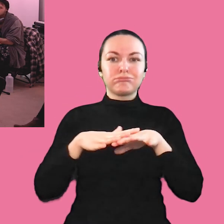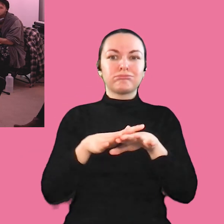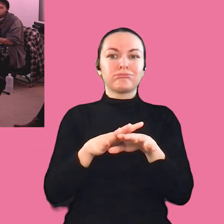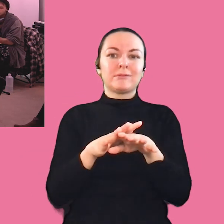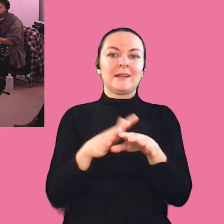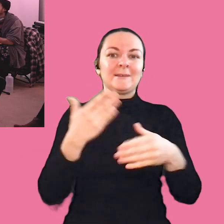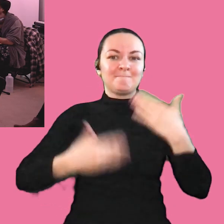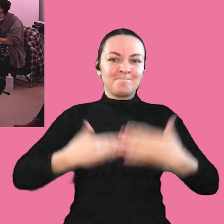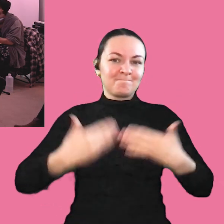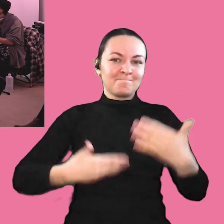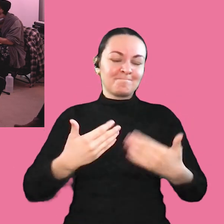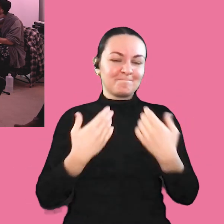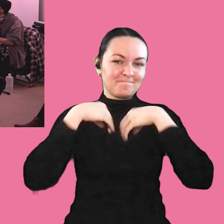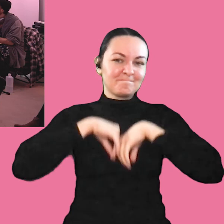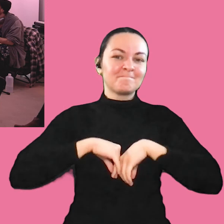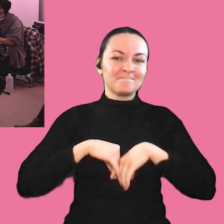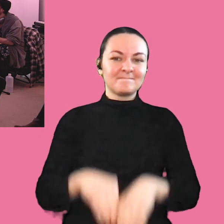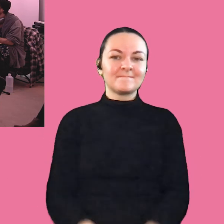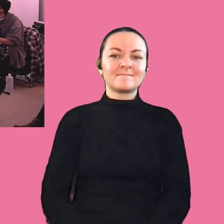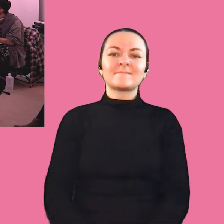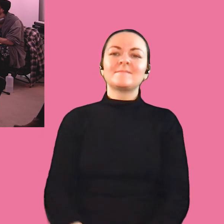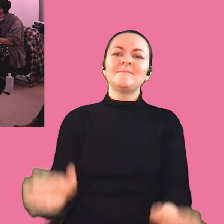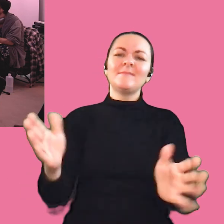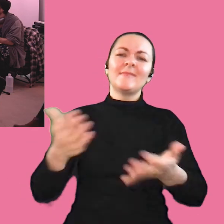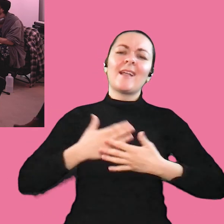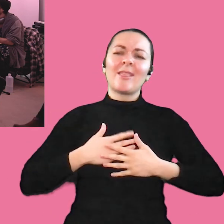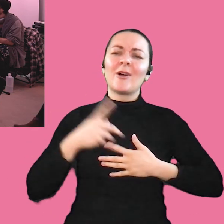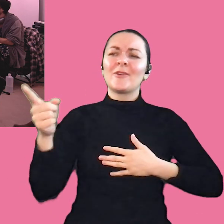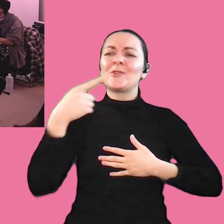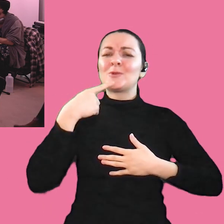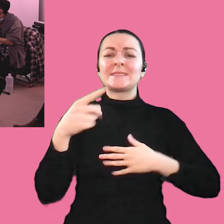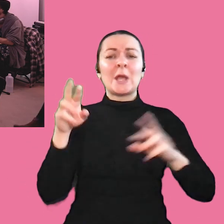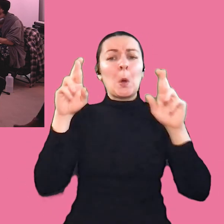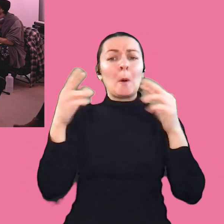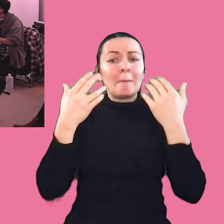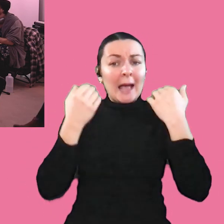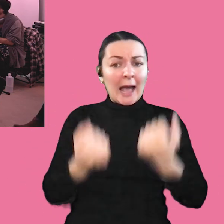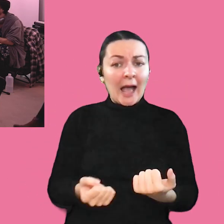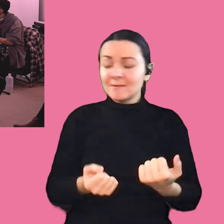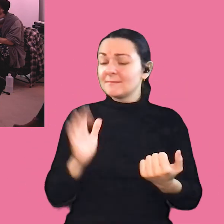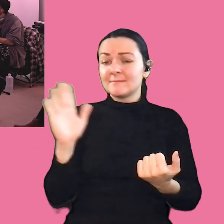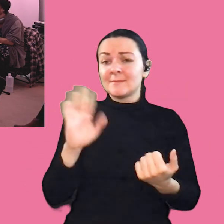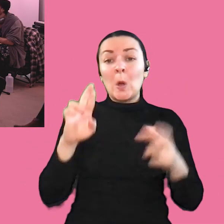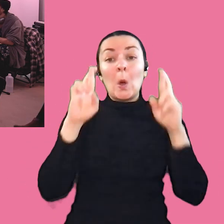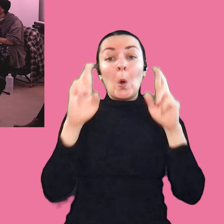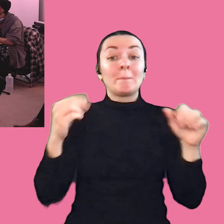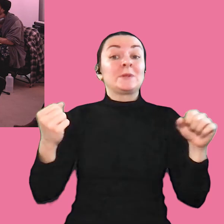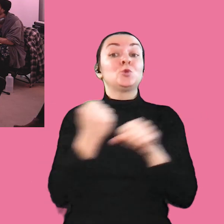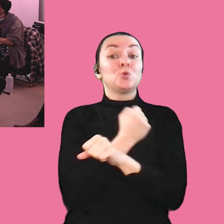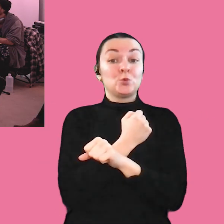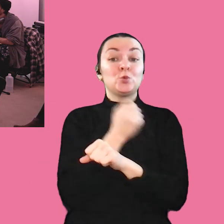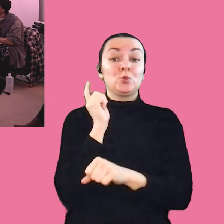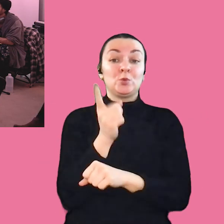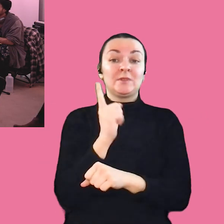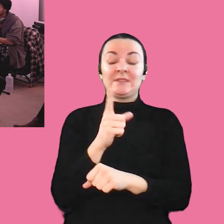you. And I love what you're saying about the fact that hope is not something that you have, but it's something that you do. And because I